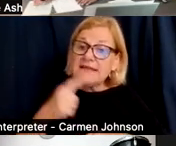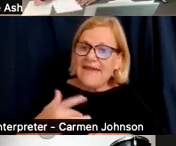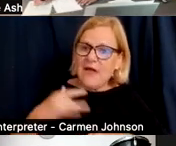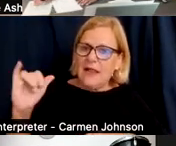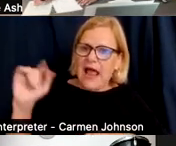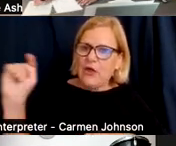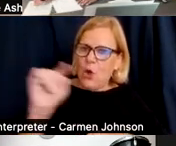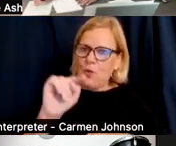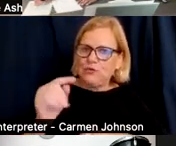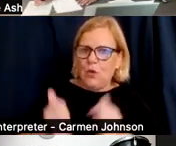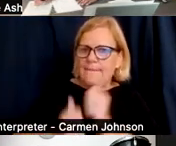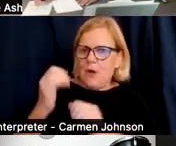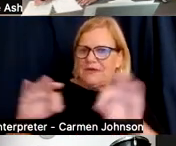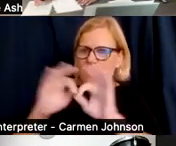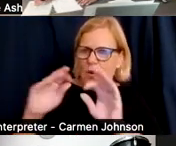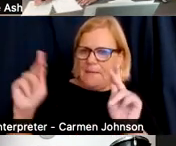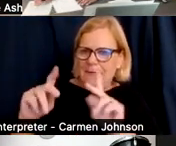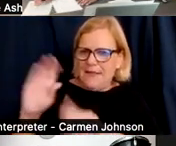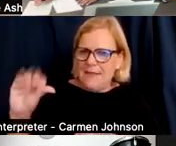those were the most important people in the band.